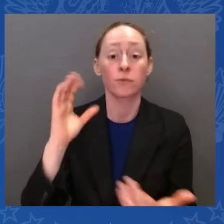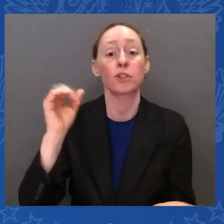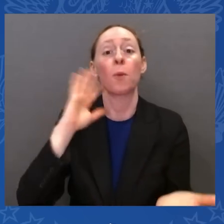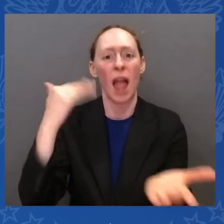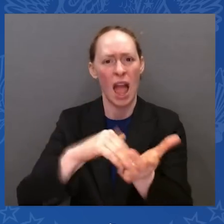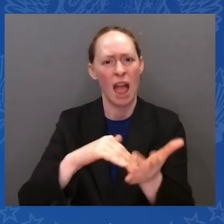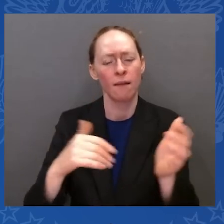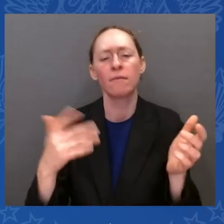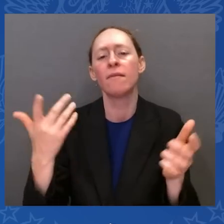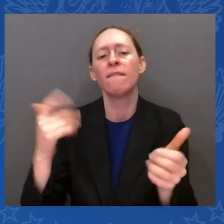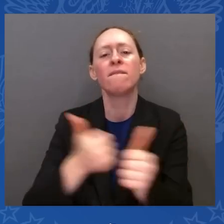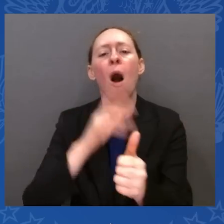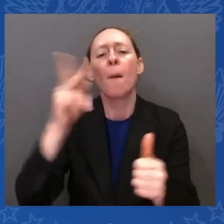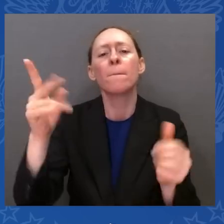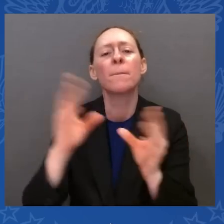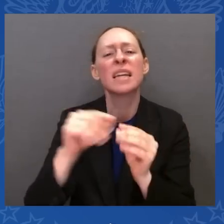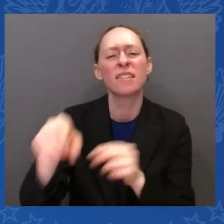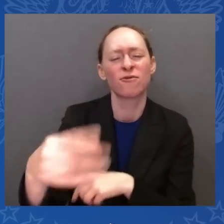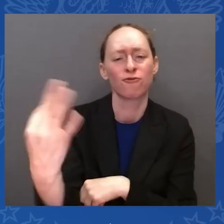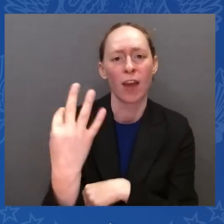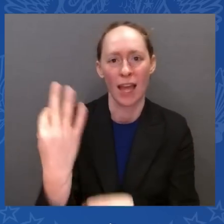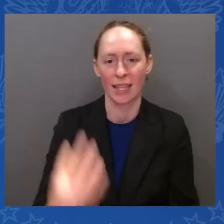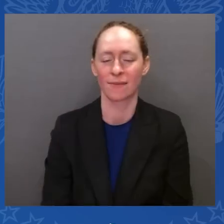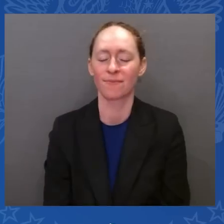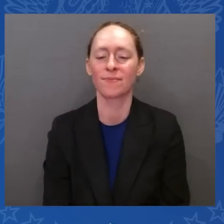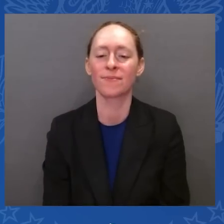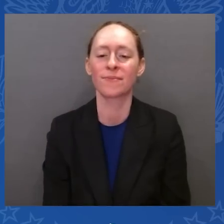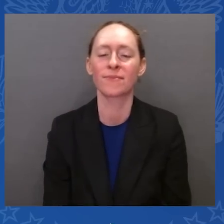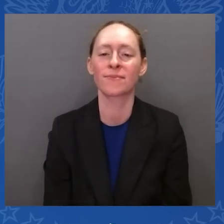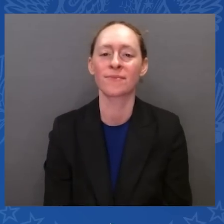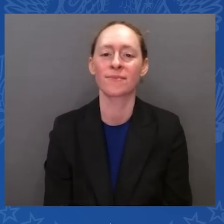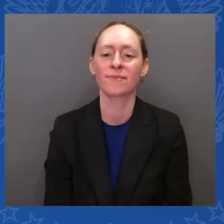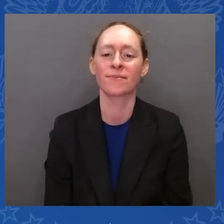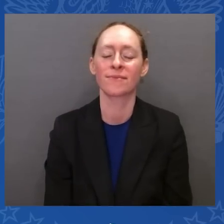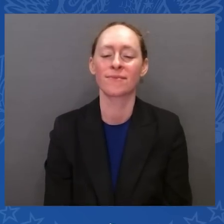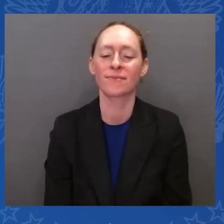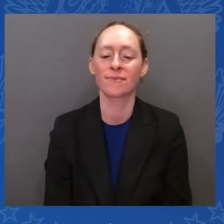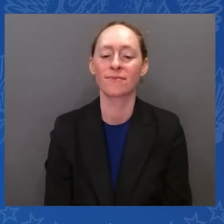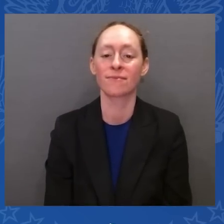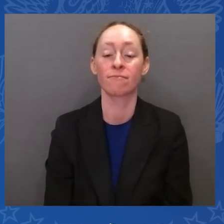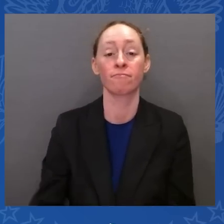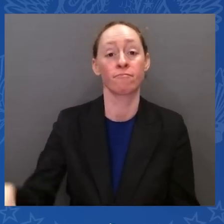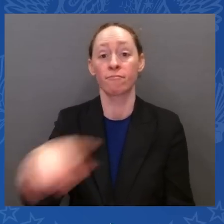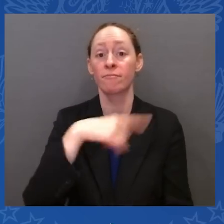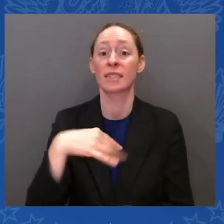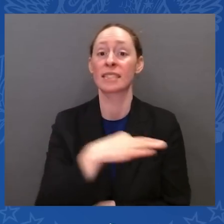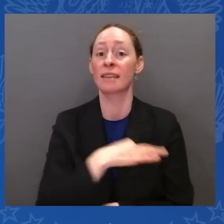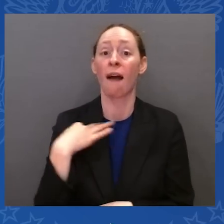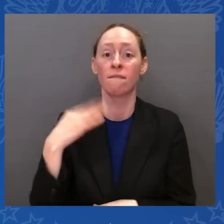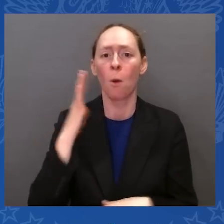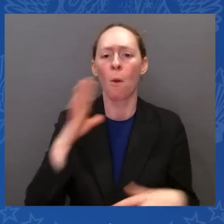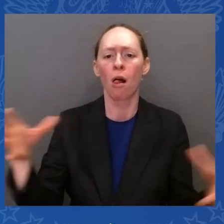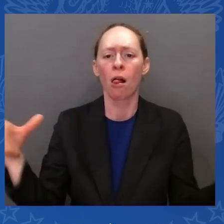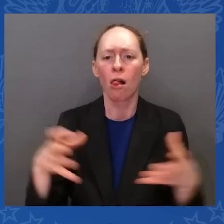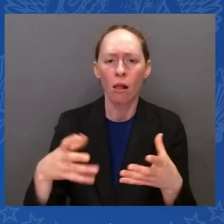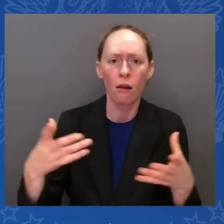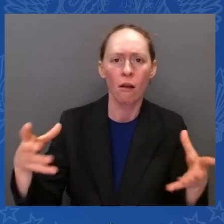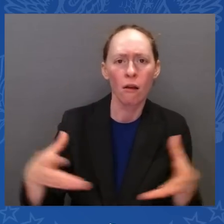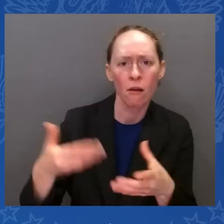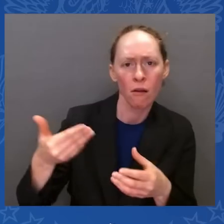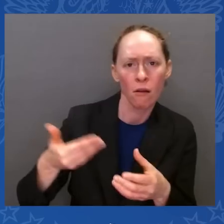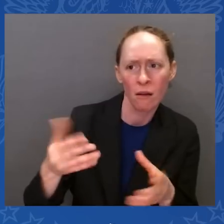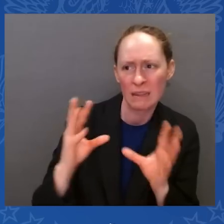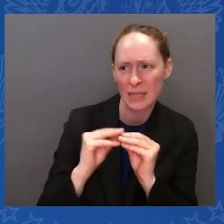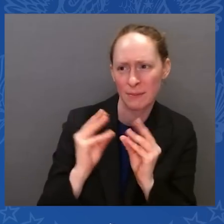correct. We agree to continue our discussions, and we're going to meet again on Friday. In the meantime,